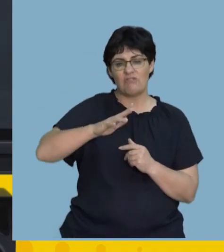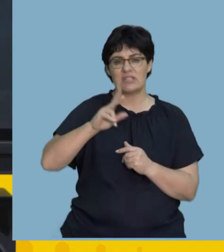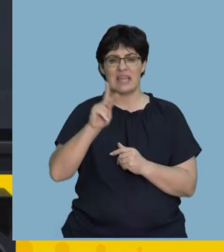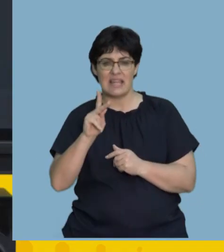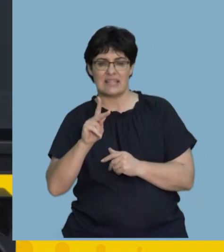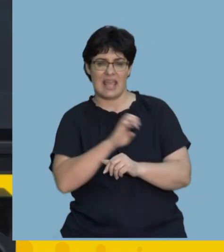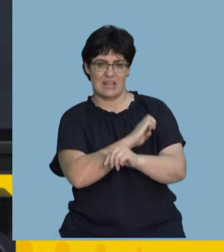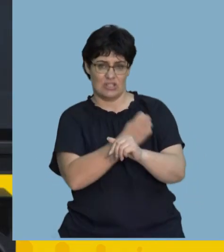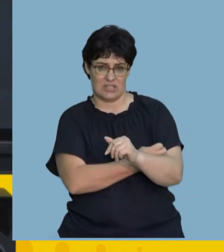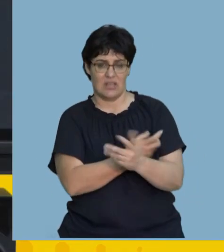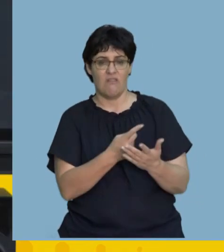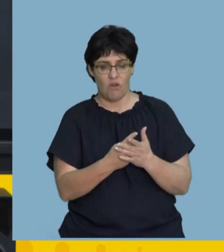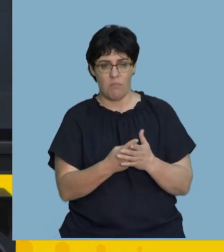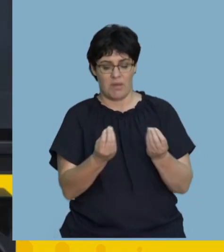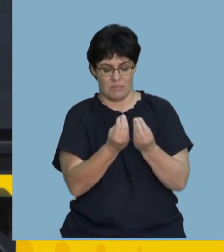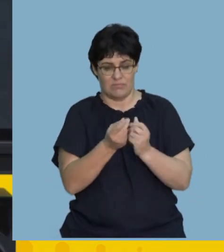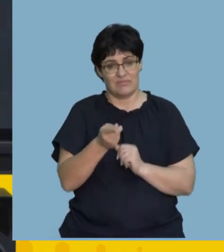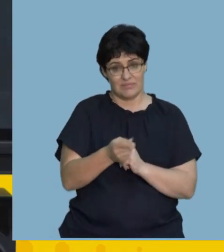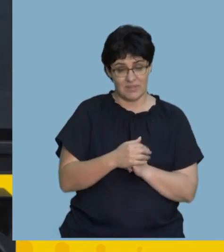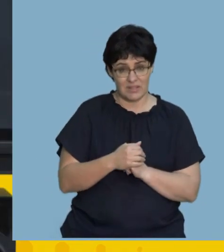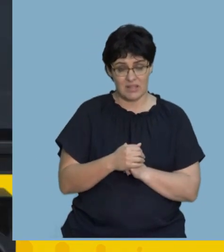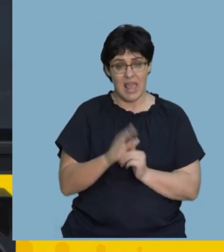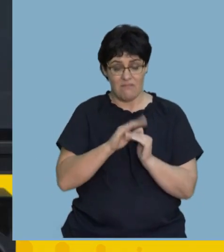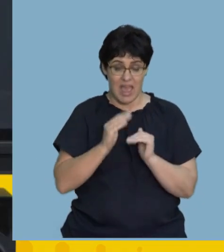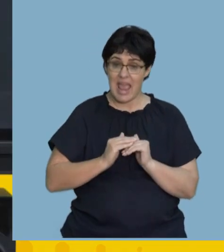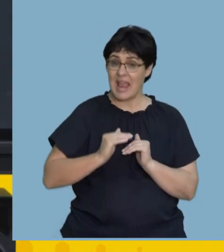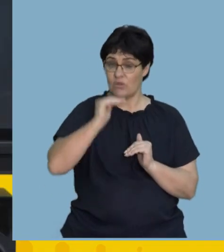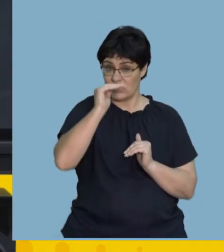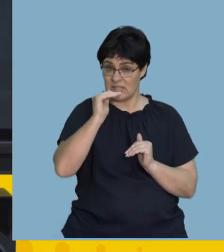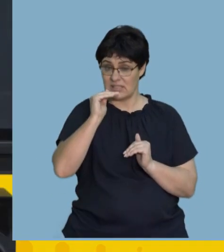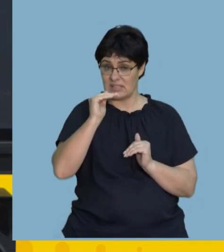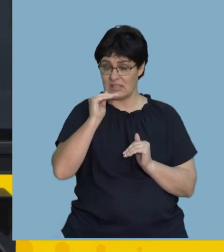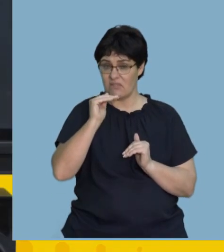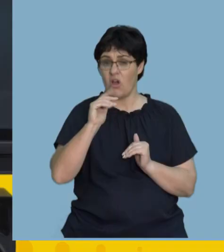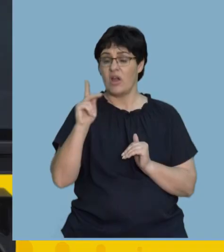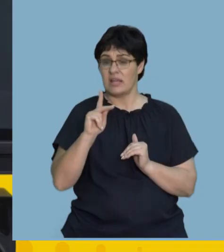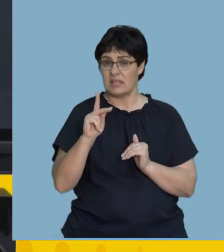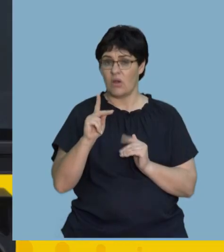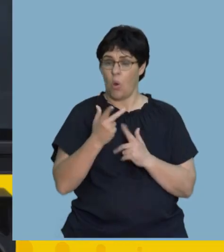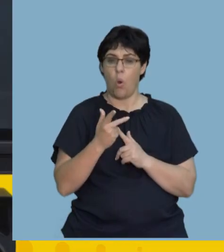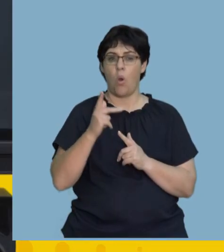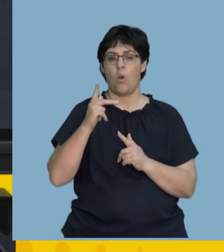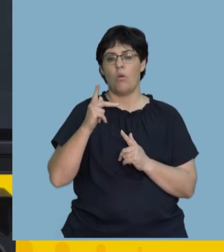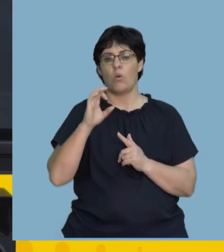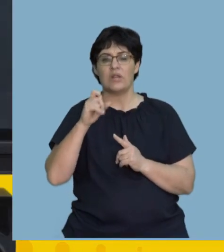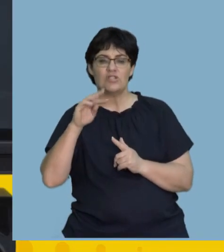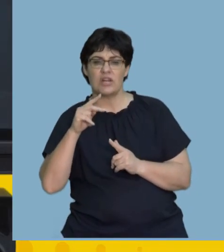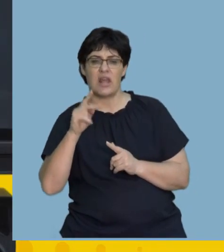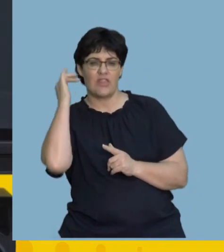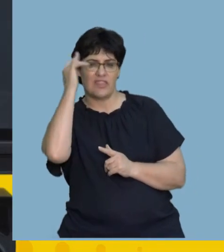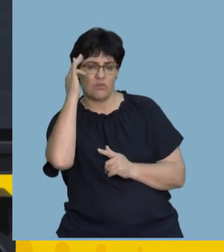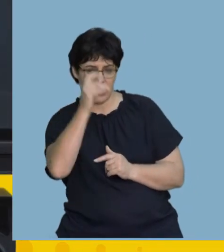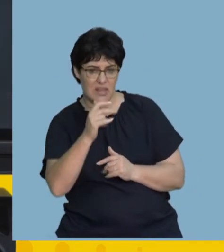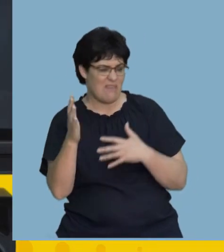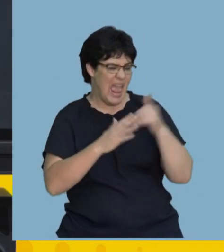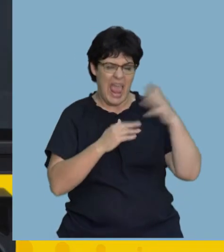kinetic energy of particles of a substance. And if you increase, according to the the collision theory, if you increase temperature